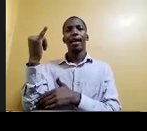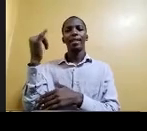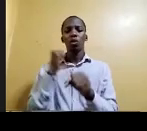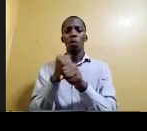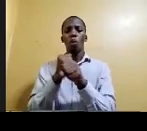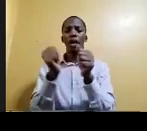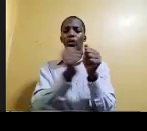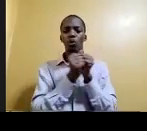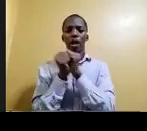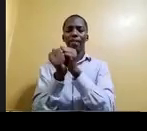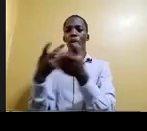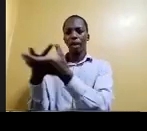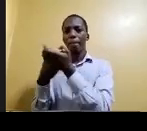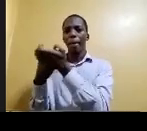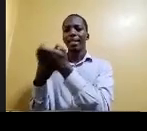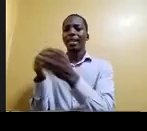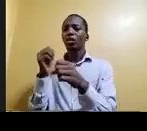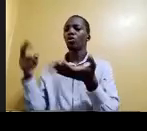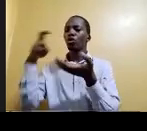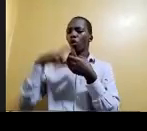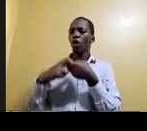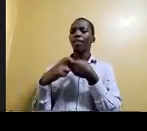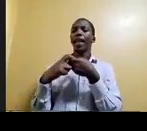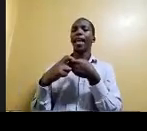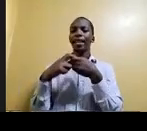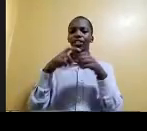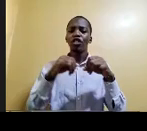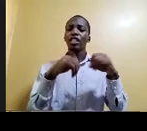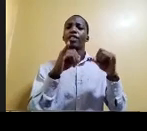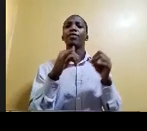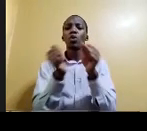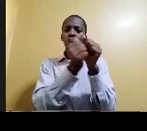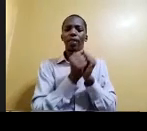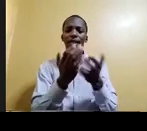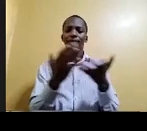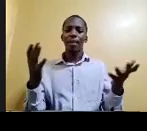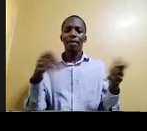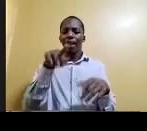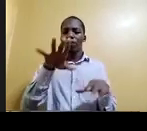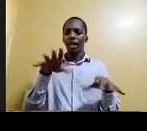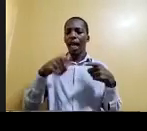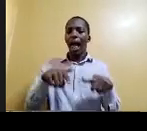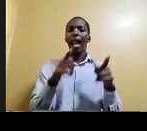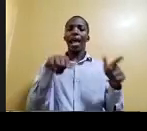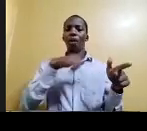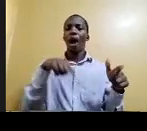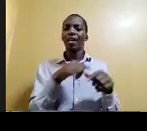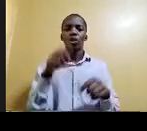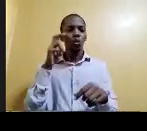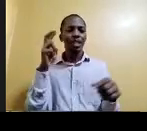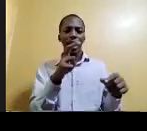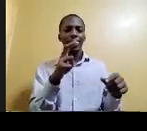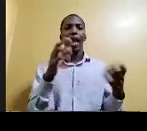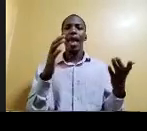with our partners to join these initiatives together into something that will allow us to detect and consult